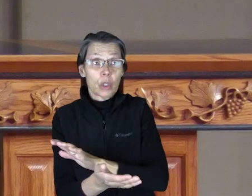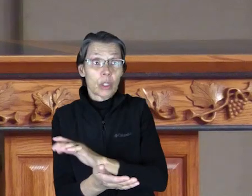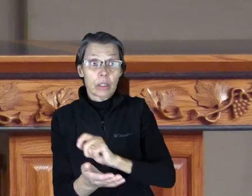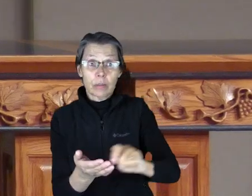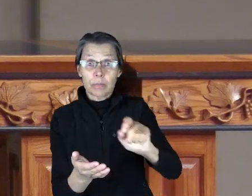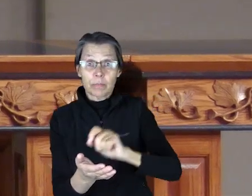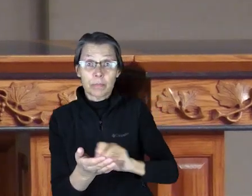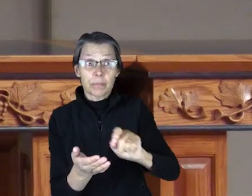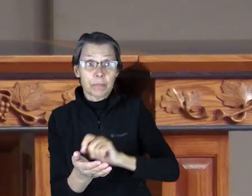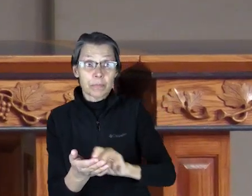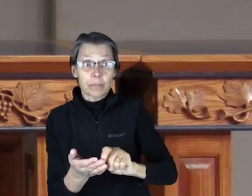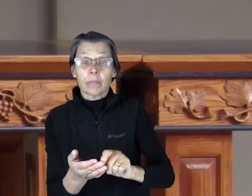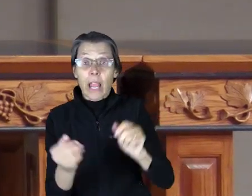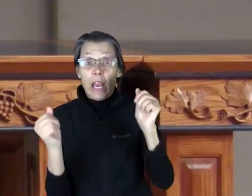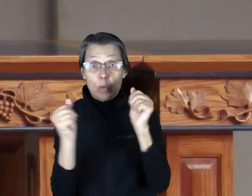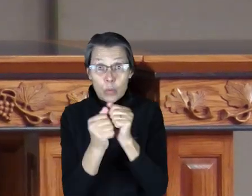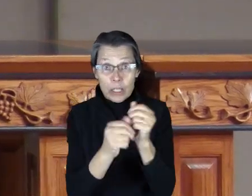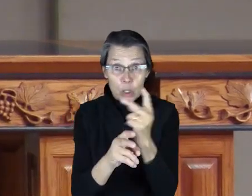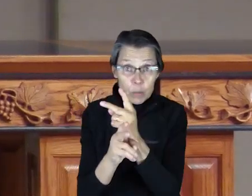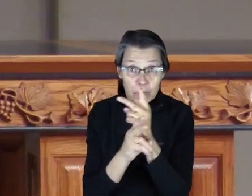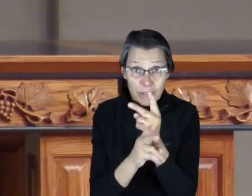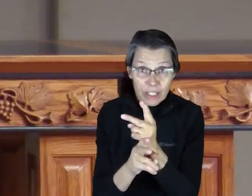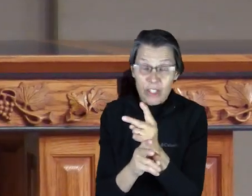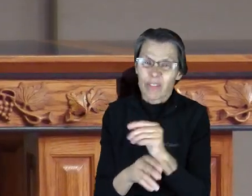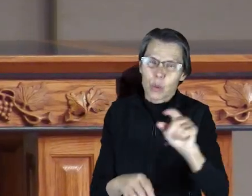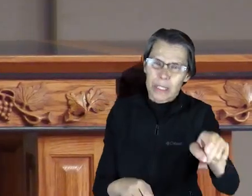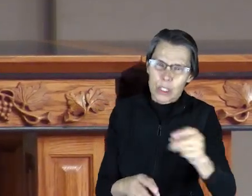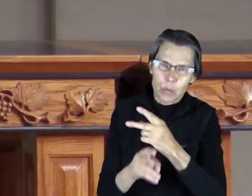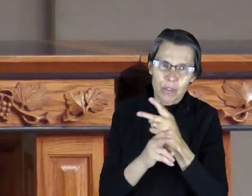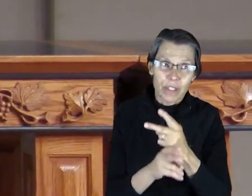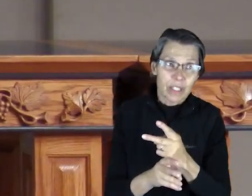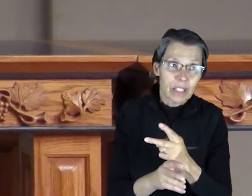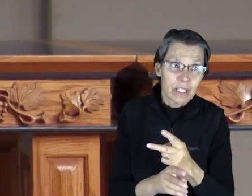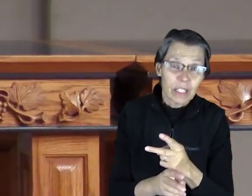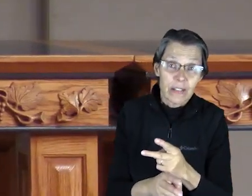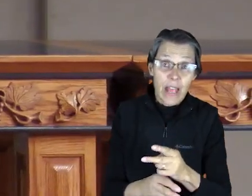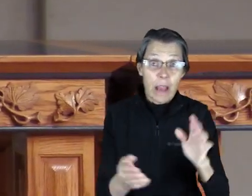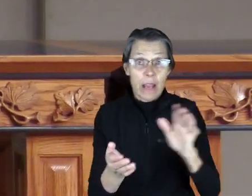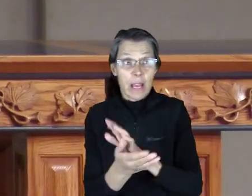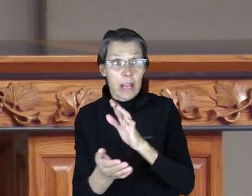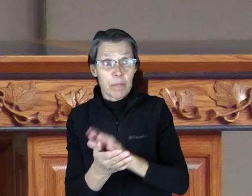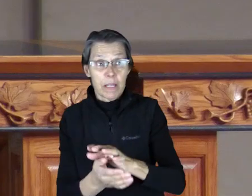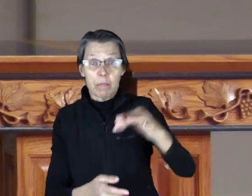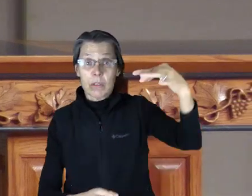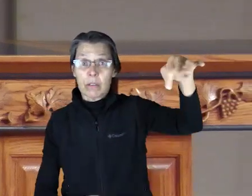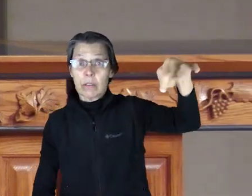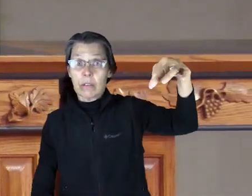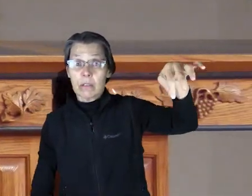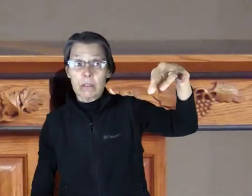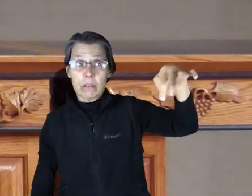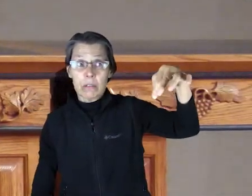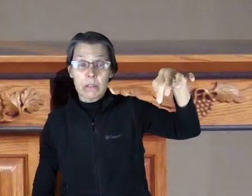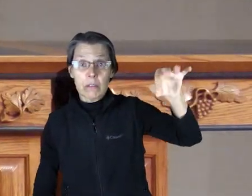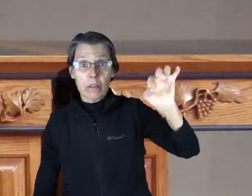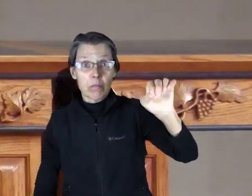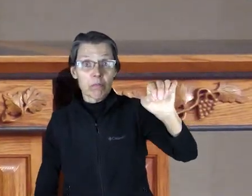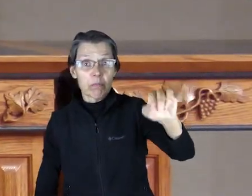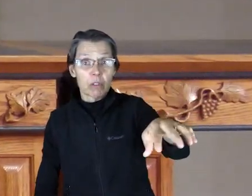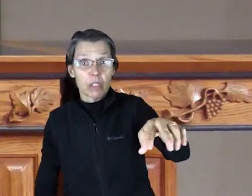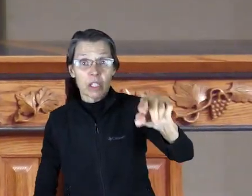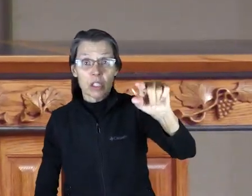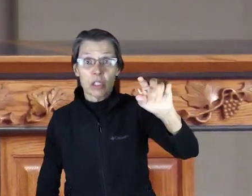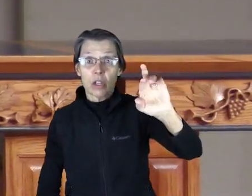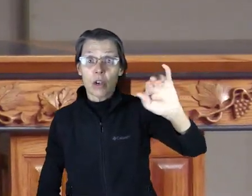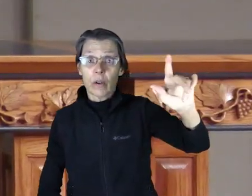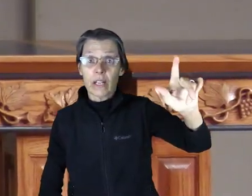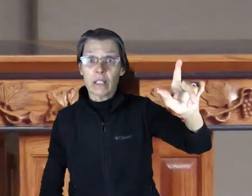take a sheet of paper and you write down what you need to let go. And maybe with supervision, if you need it, you take that